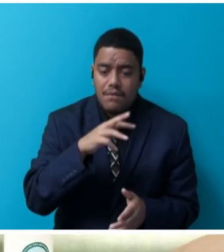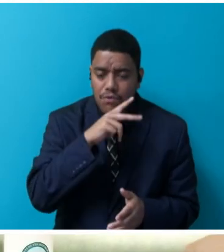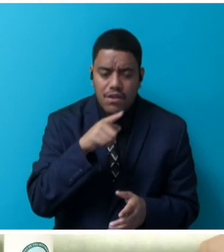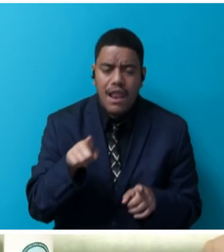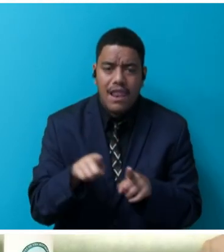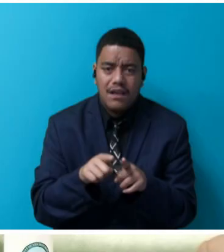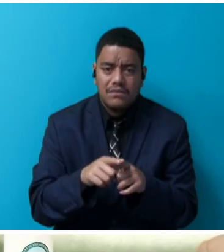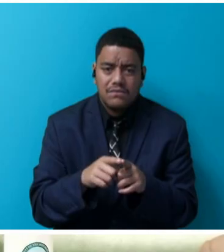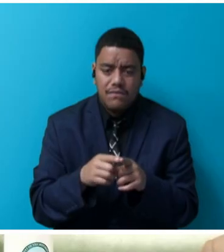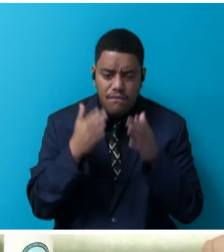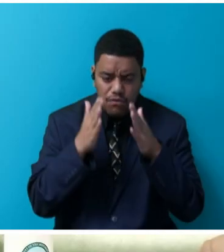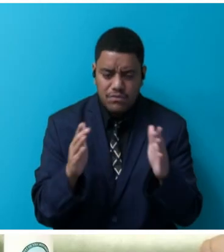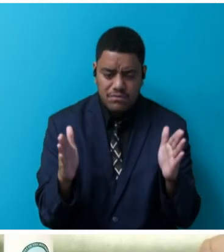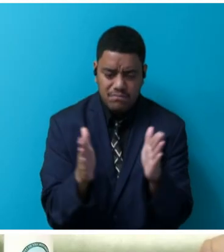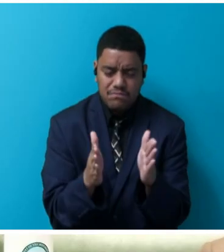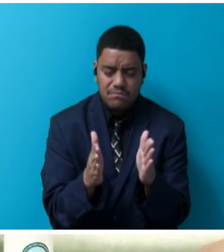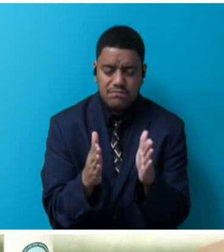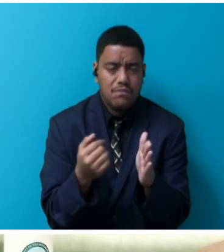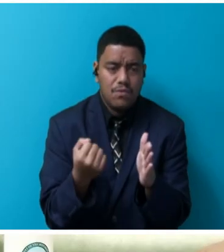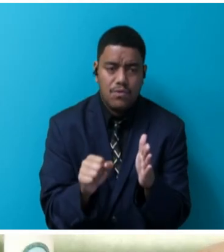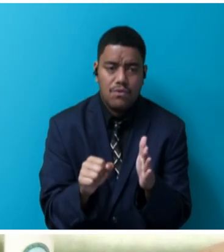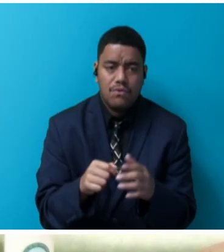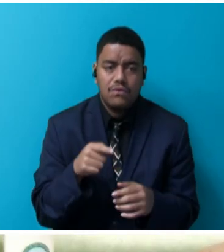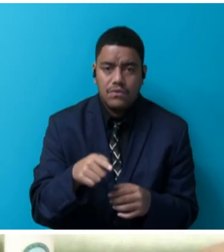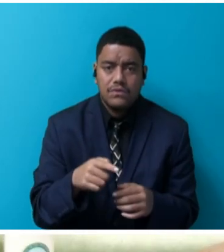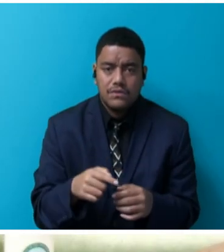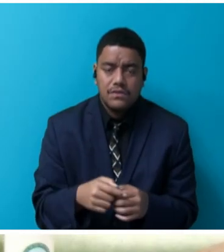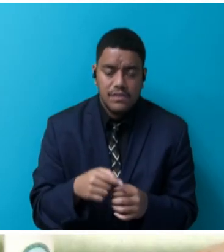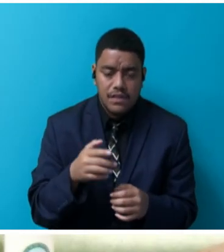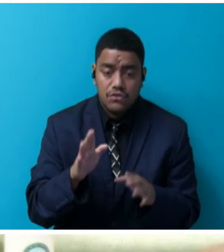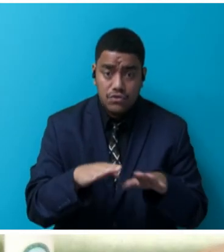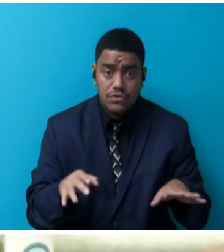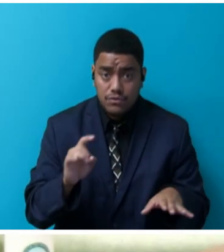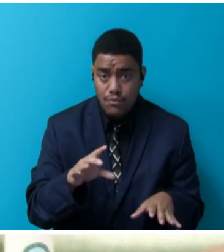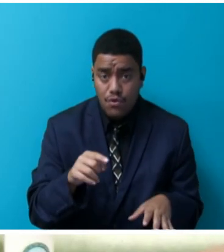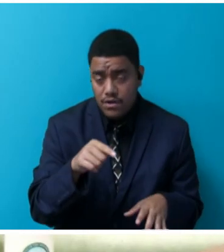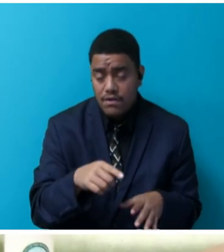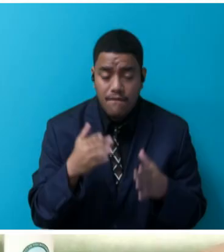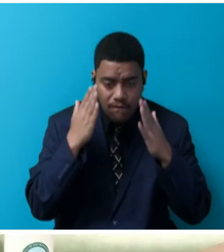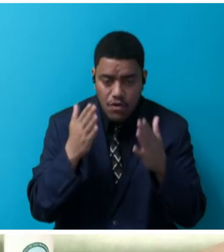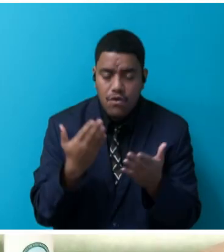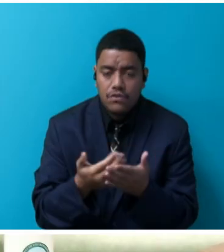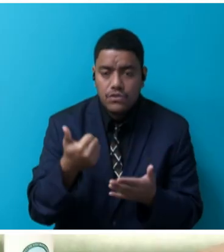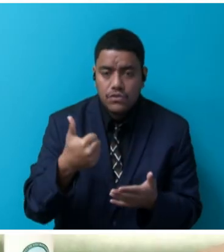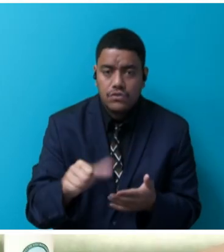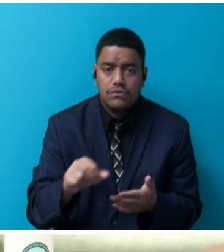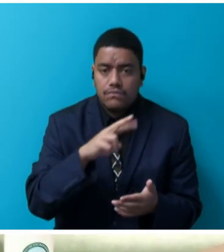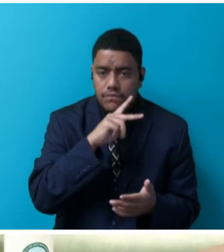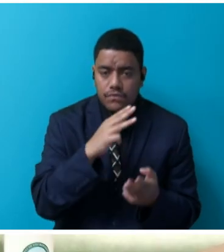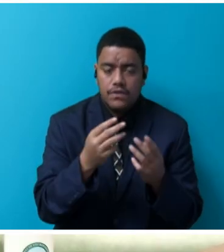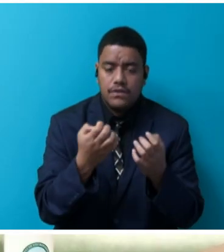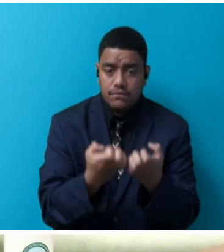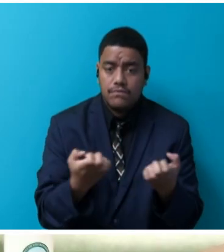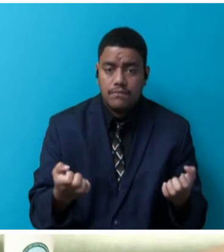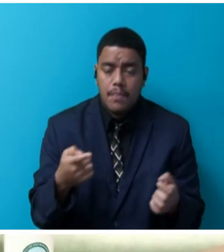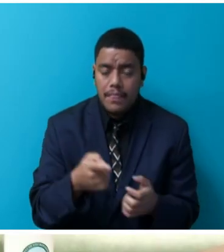focus on its long-lasting impact on our children, as it focuses on the use of pornographic material.